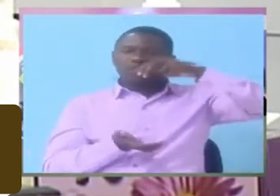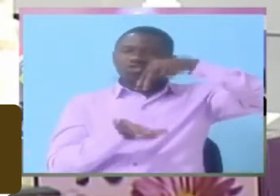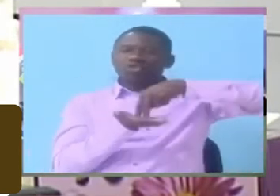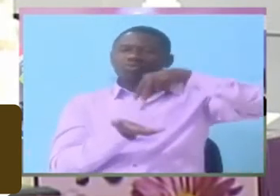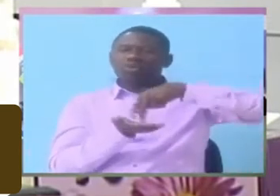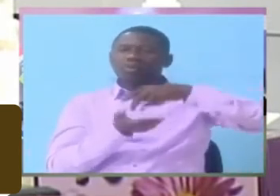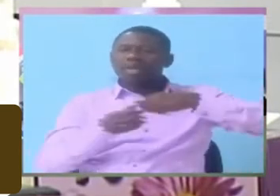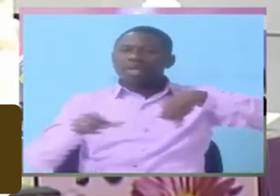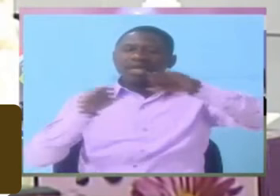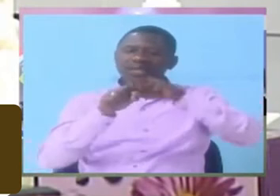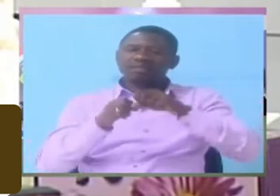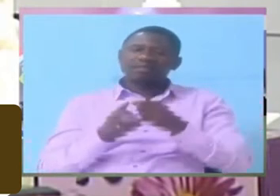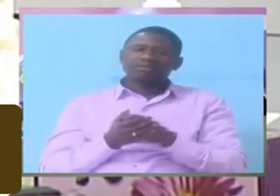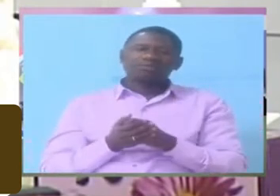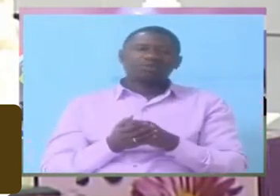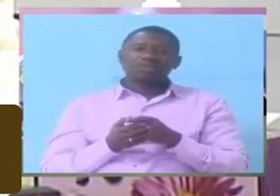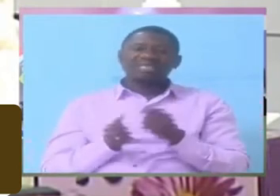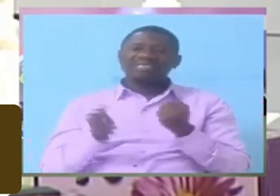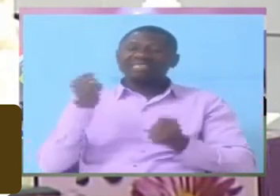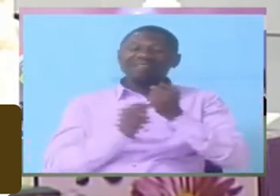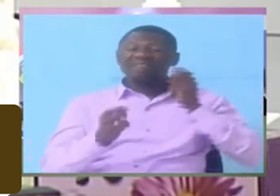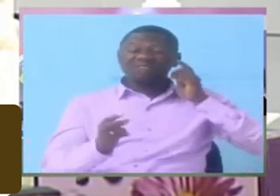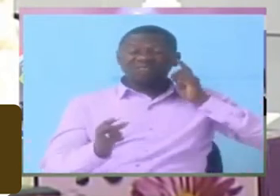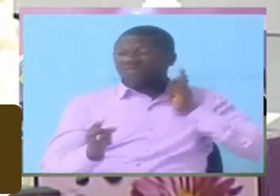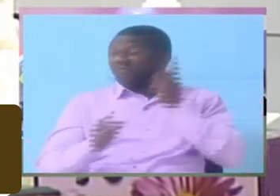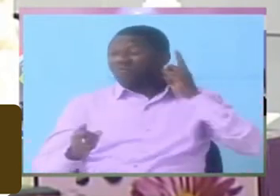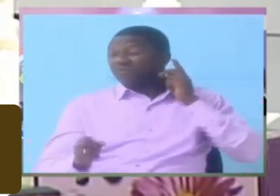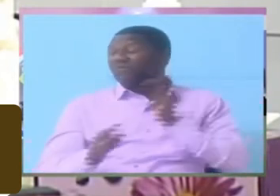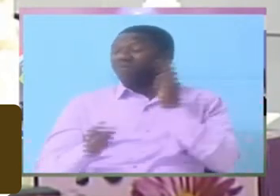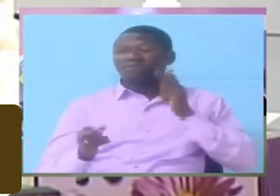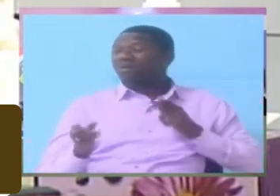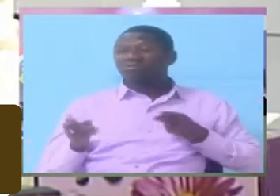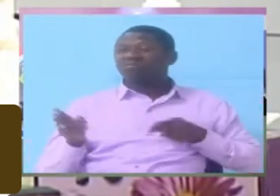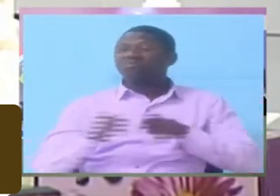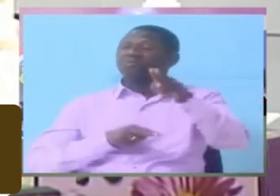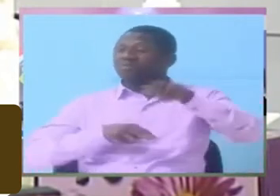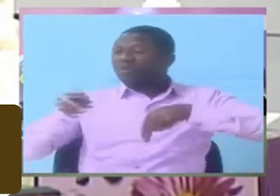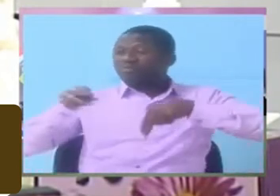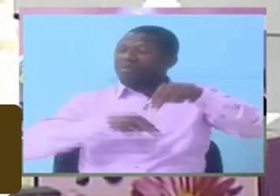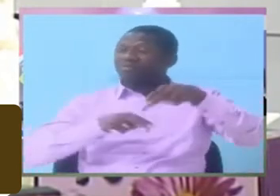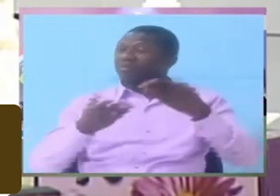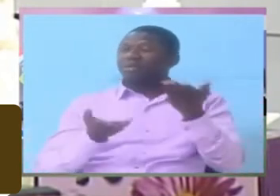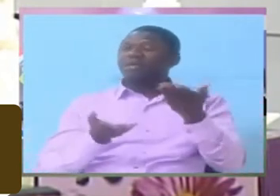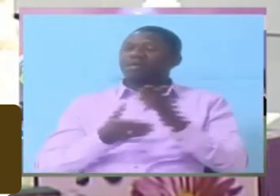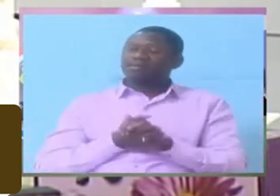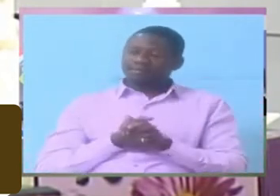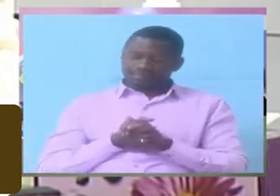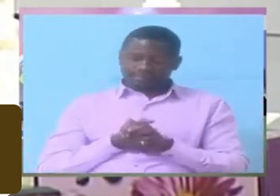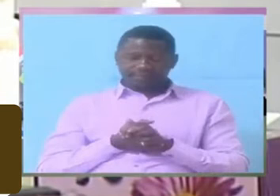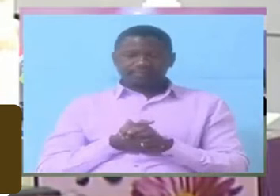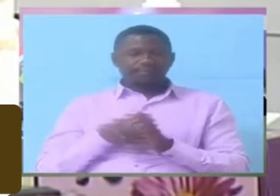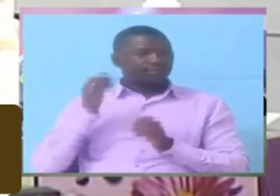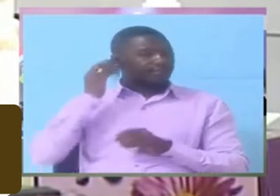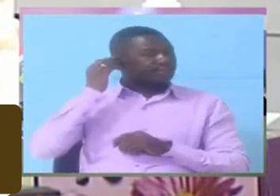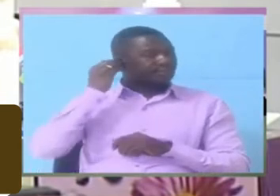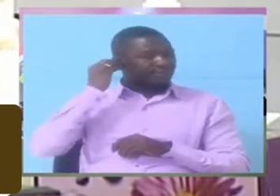inate la kolu bo ñoto bar nga lon ko ñil mum mo sangara balleti de katu ini namolu katu senna ñola le dinkral do kata sako e kalanyalu